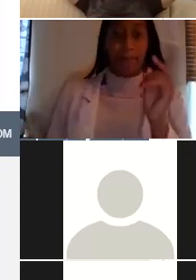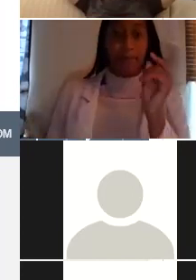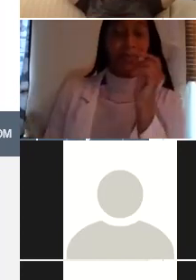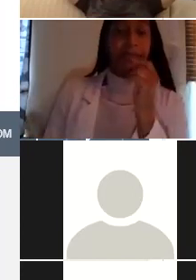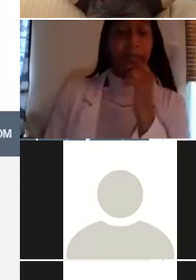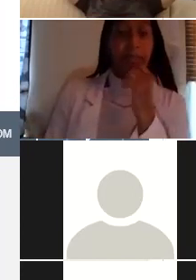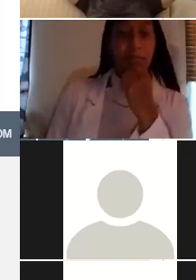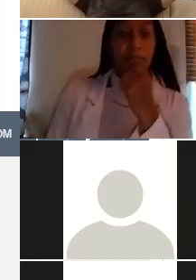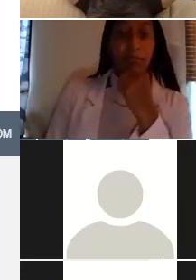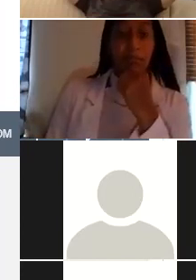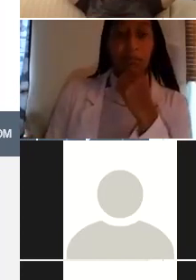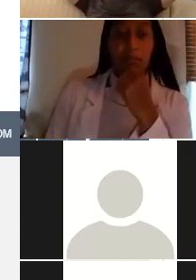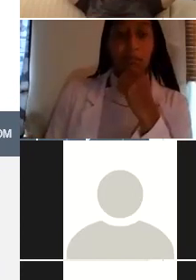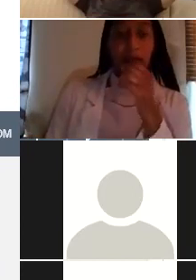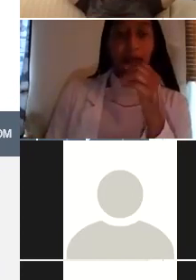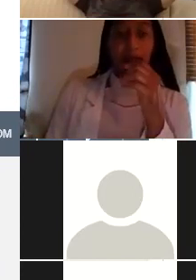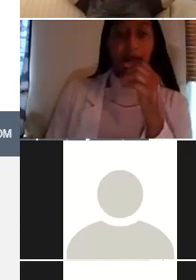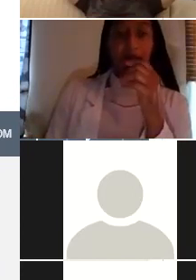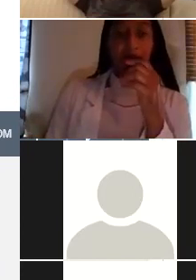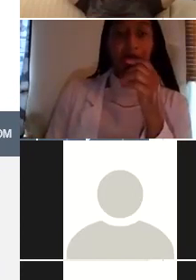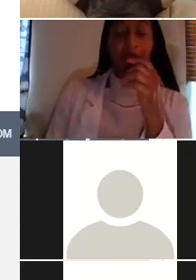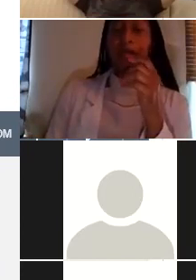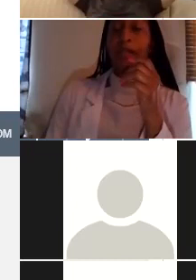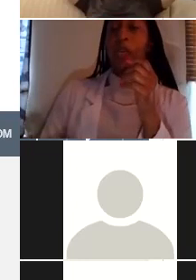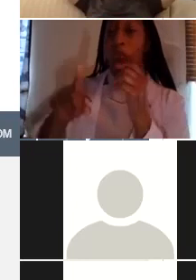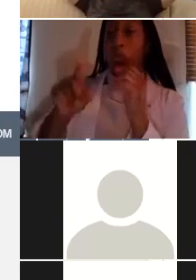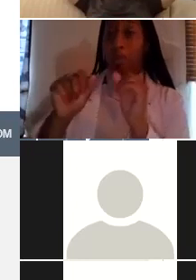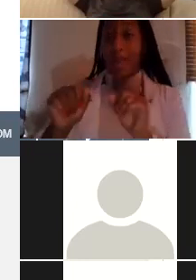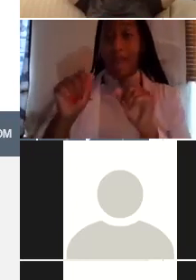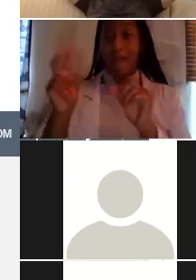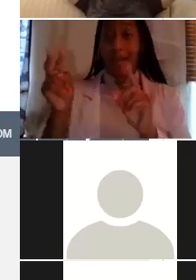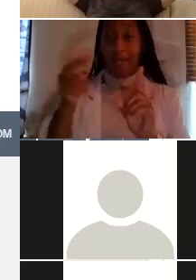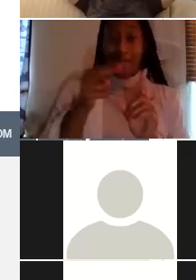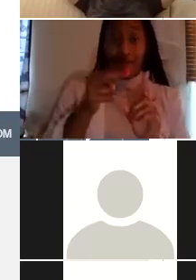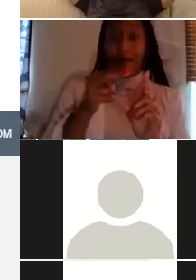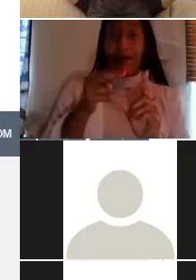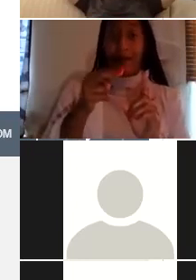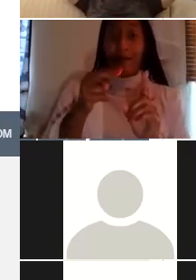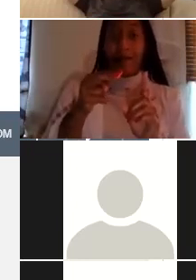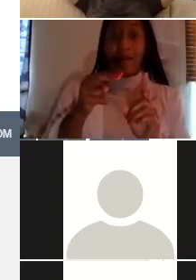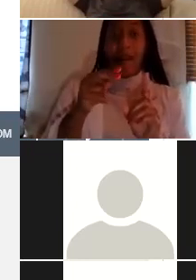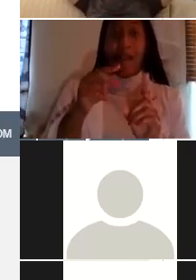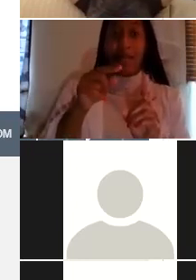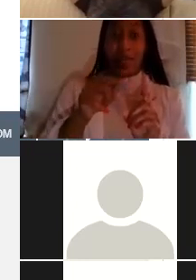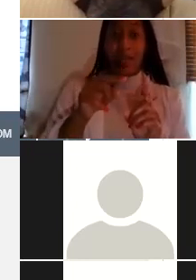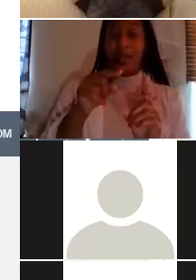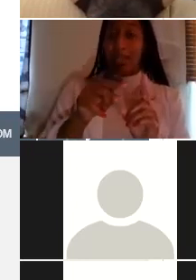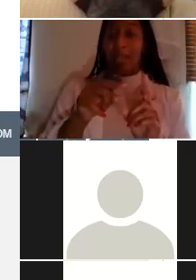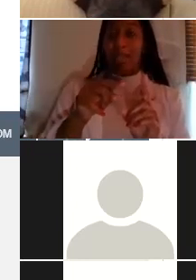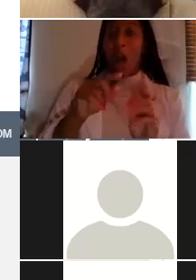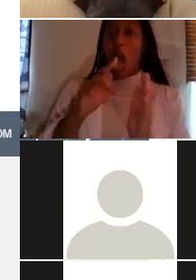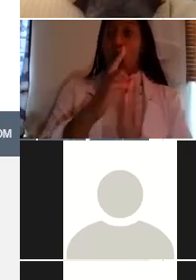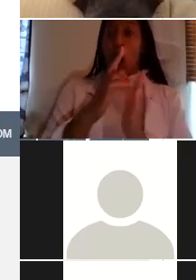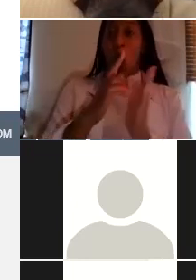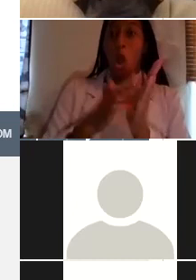All right. You can look at the zeroth law of thermodynamics. It's very easily stated